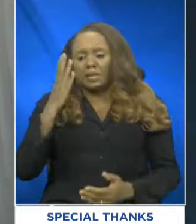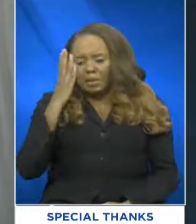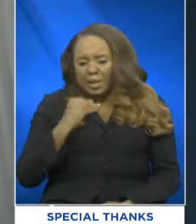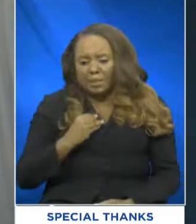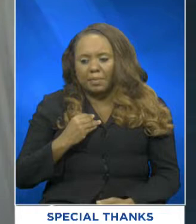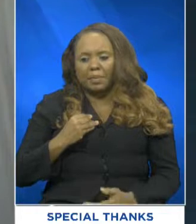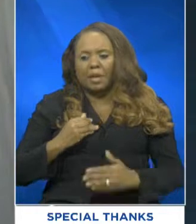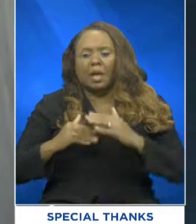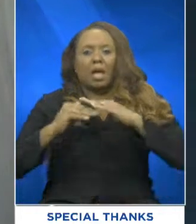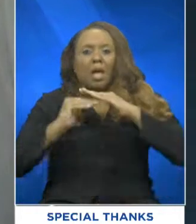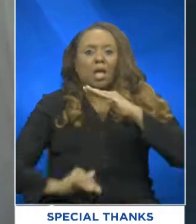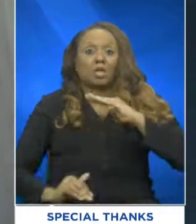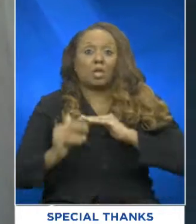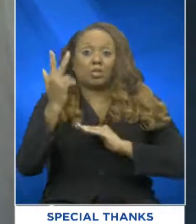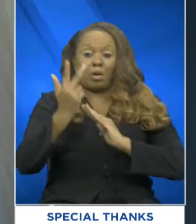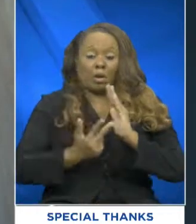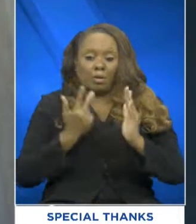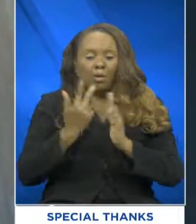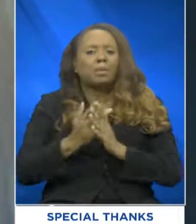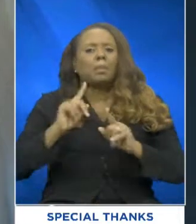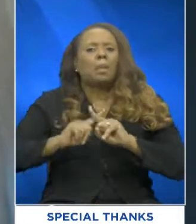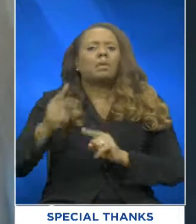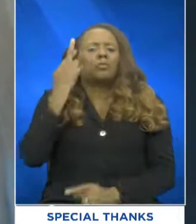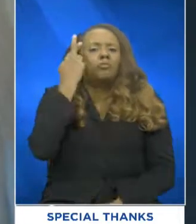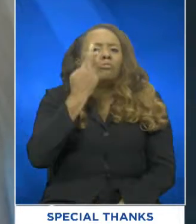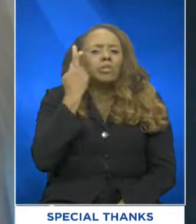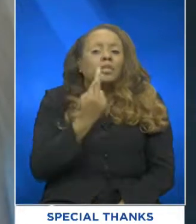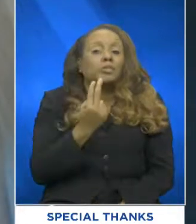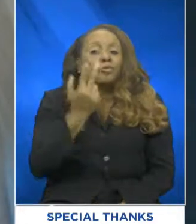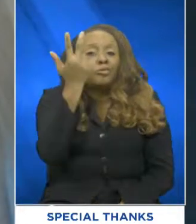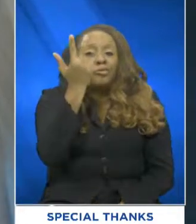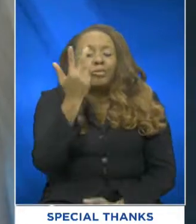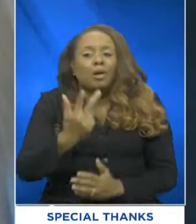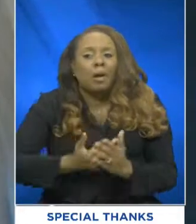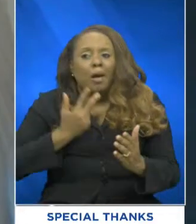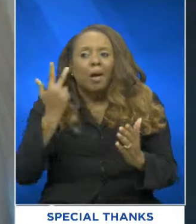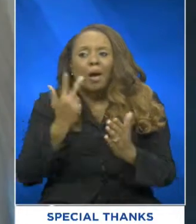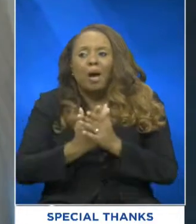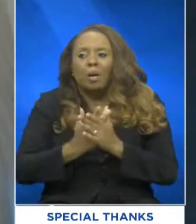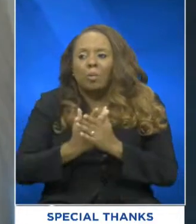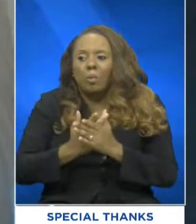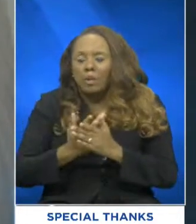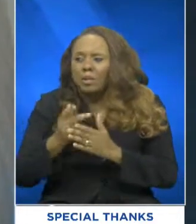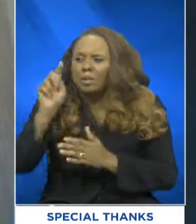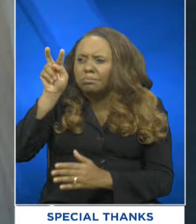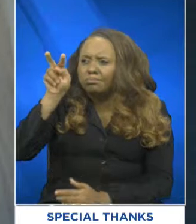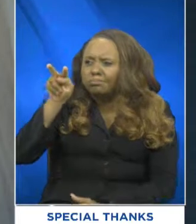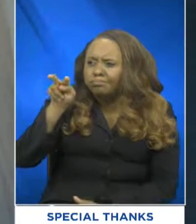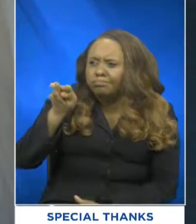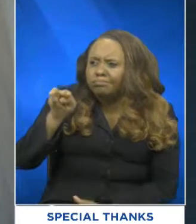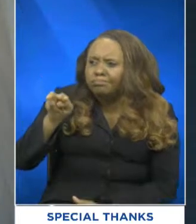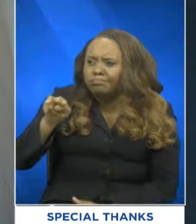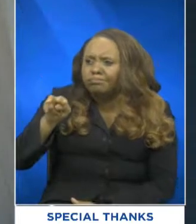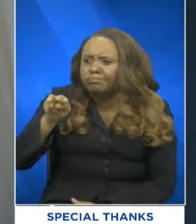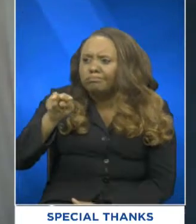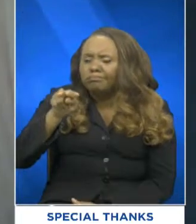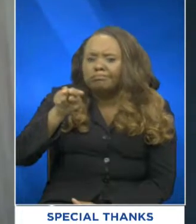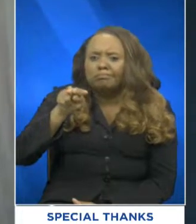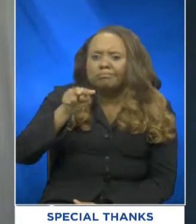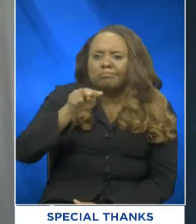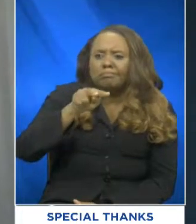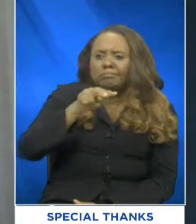the reason why you want a 3 hour time period is that in the accident and emergency department here, we're prepped and